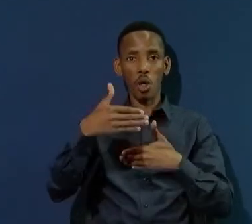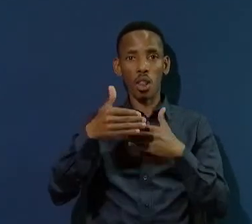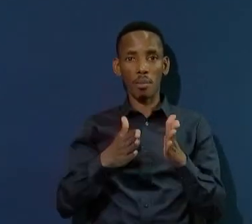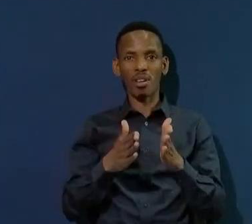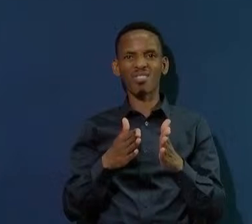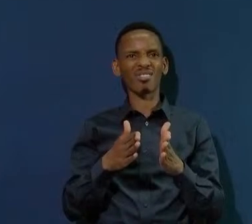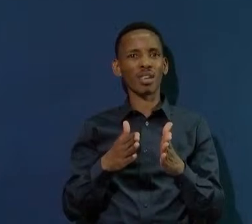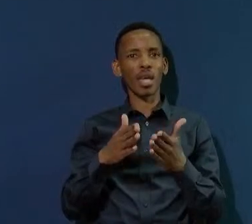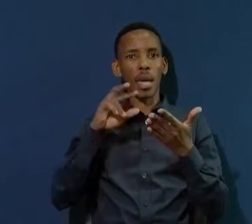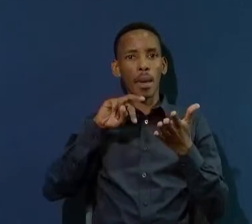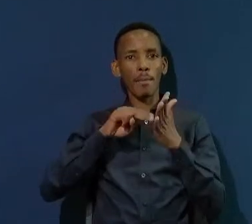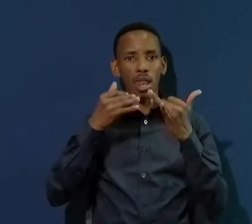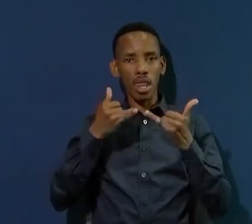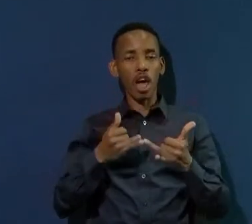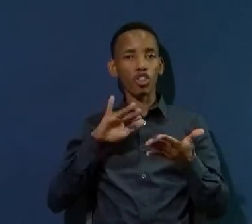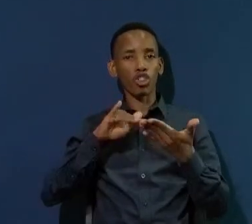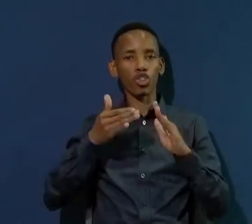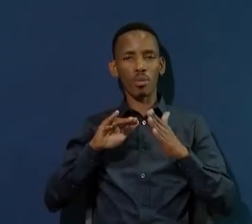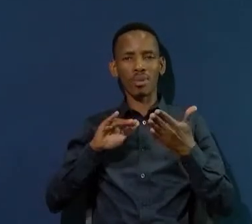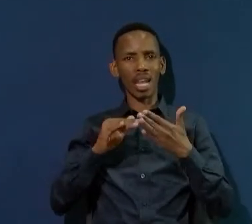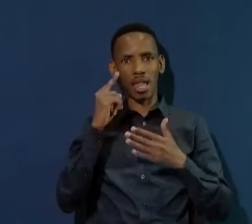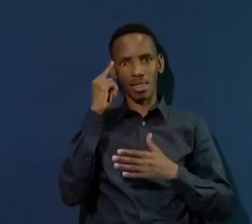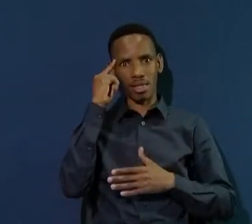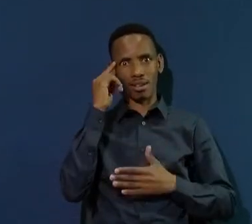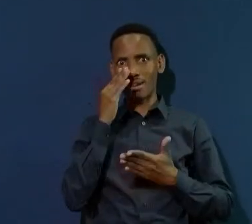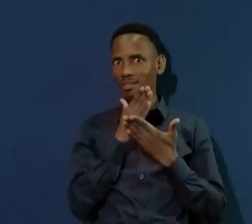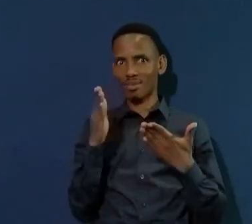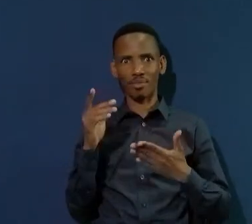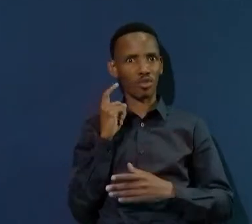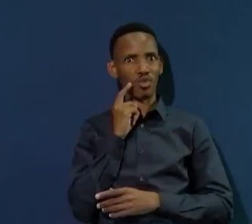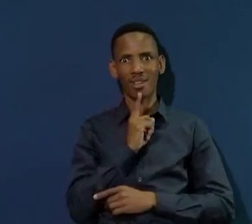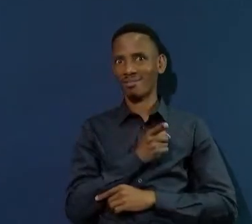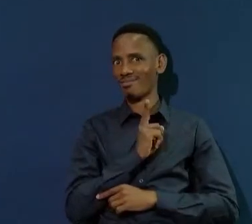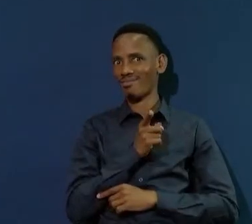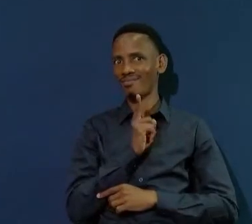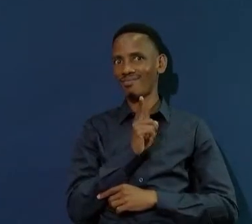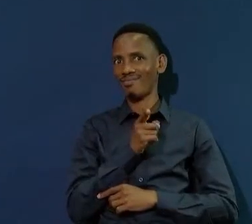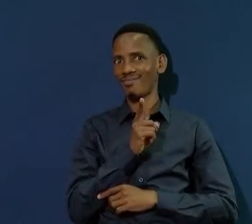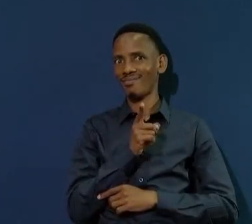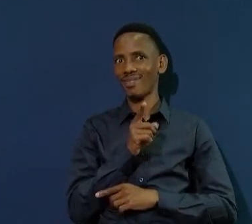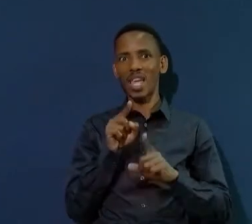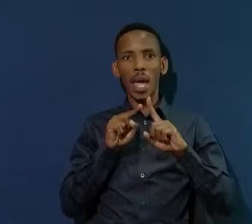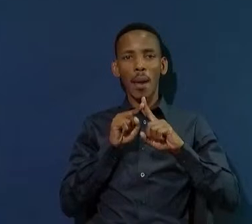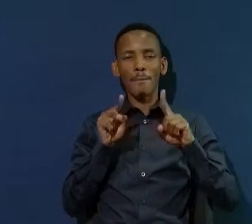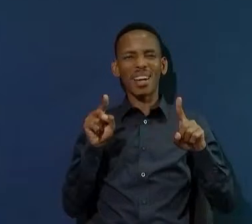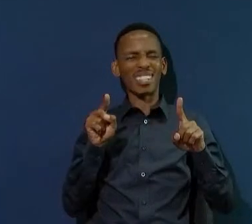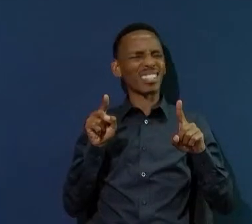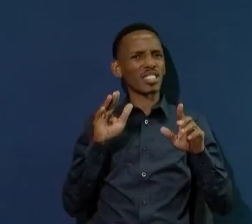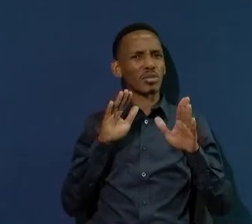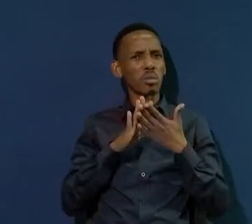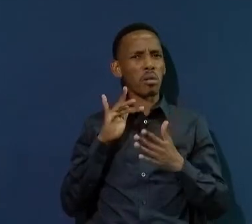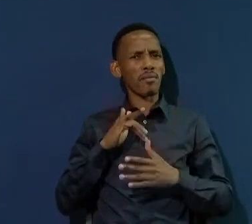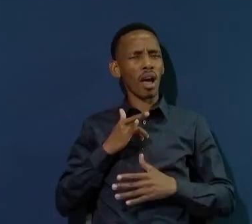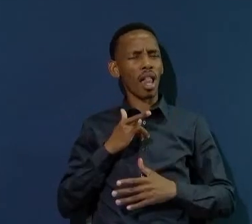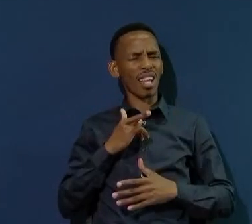go belaela lomepe. Me tota ha gongwe tota go sena se eleng gore wa se belela, but because you